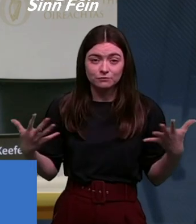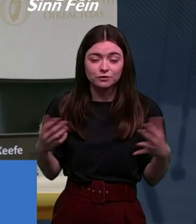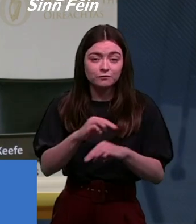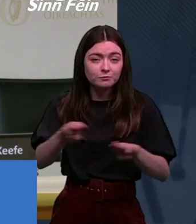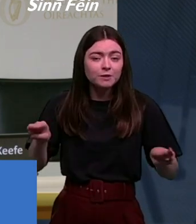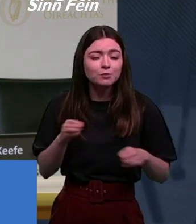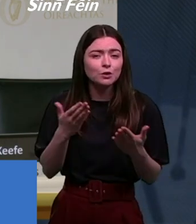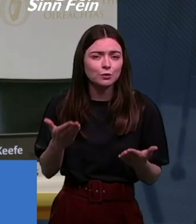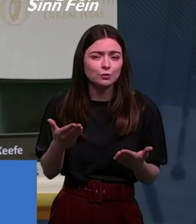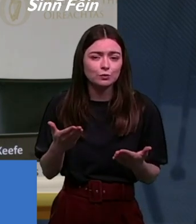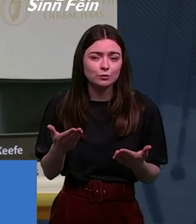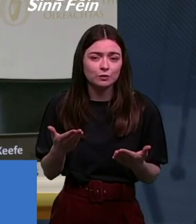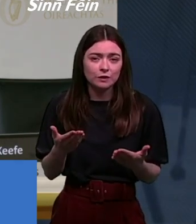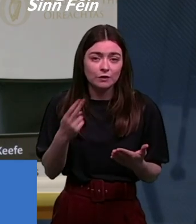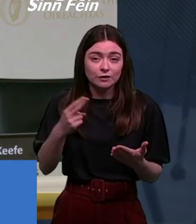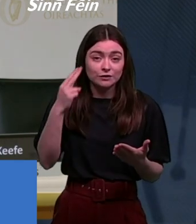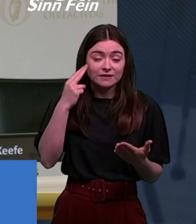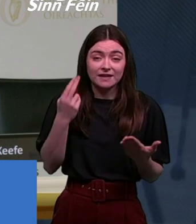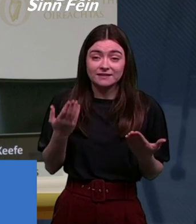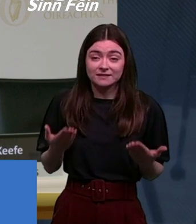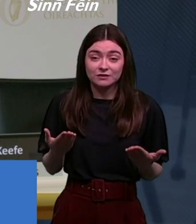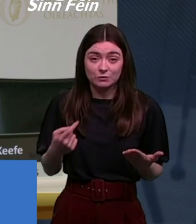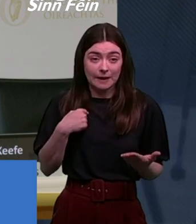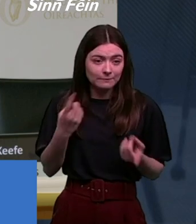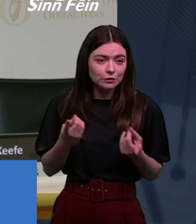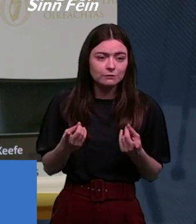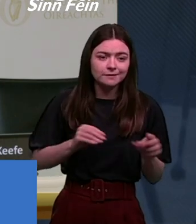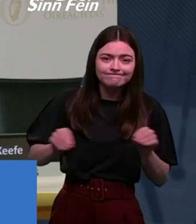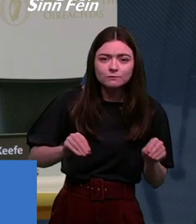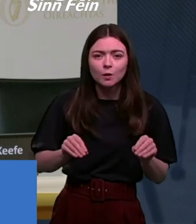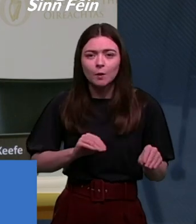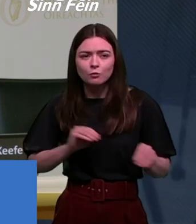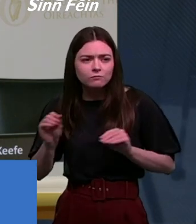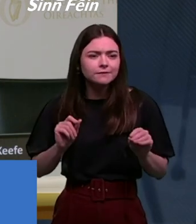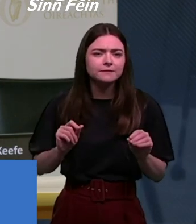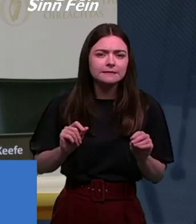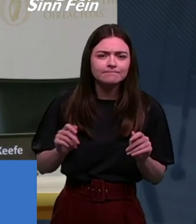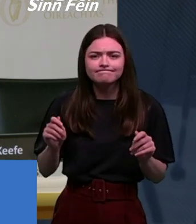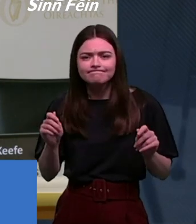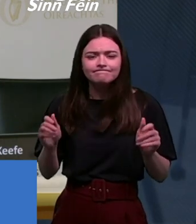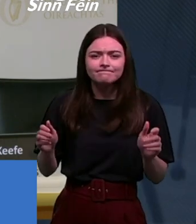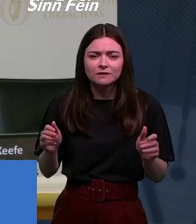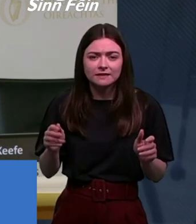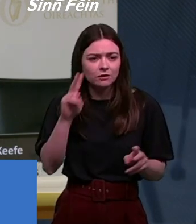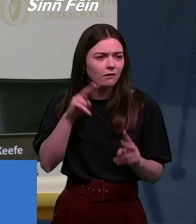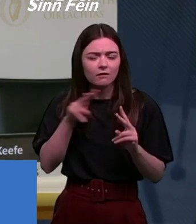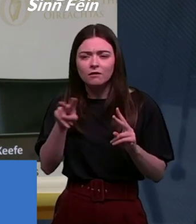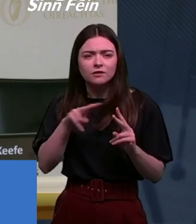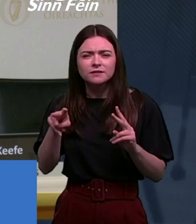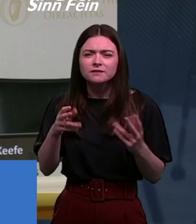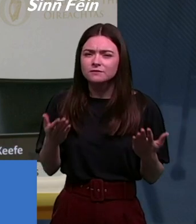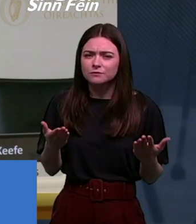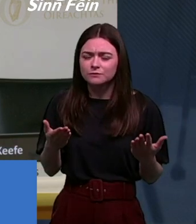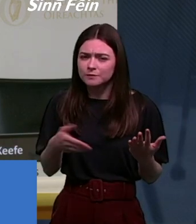who understand that, like what I'm doing now, fidgeting and twisting and not looking directly at the person